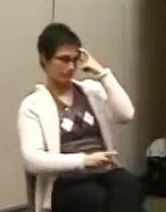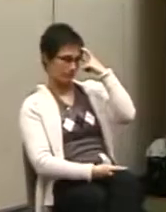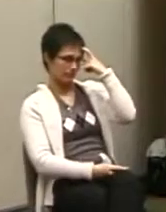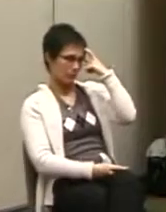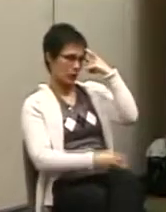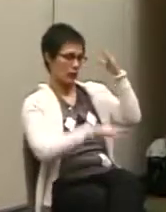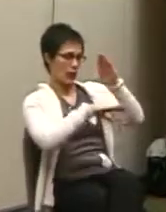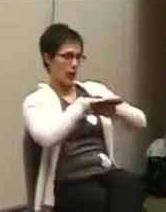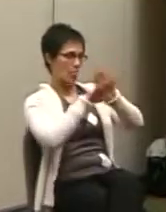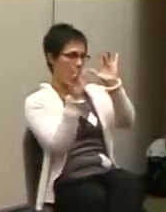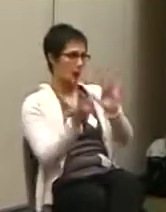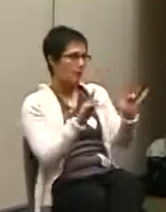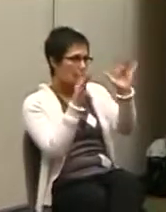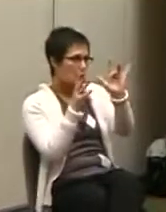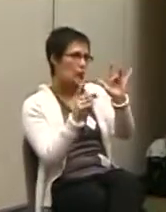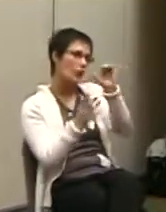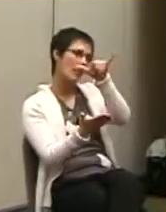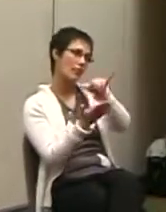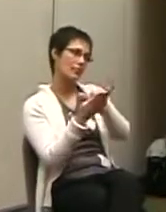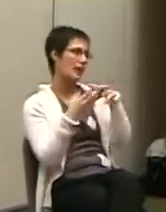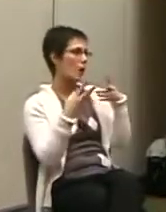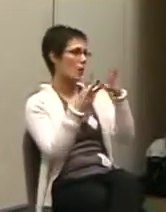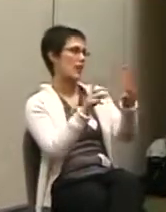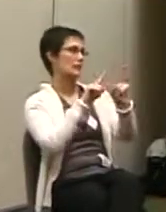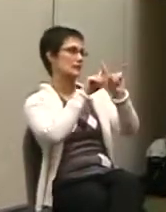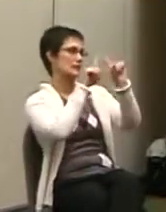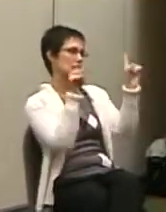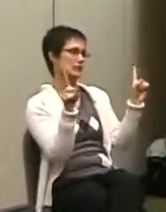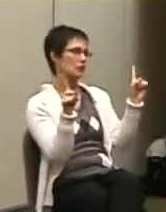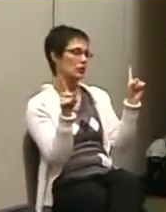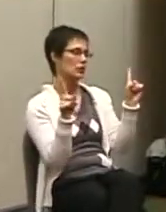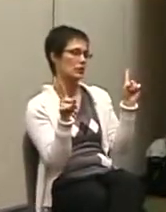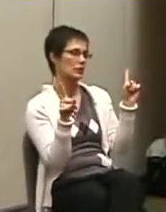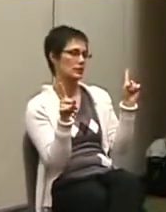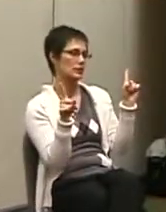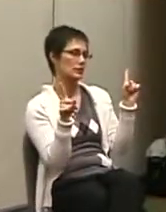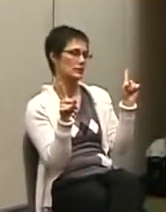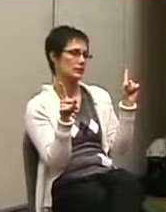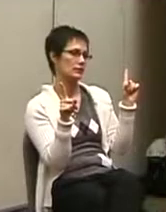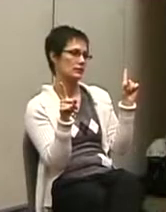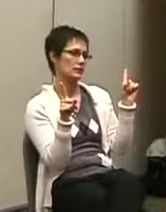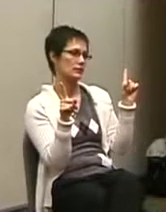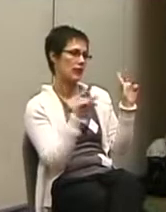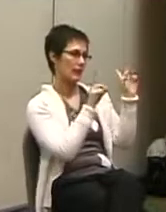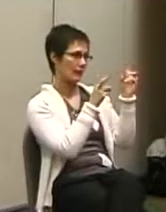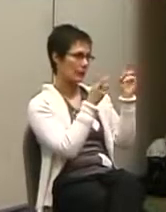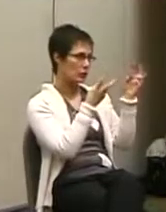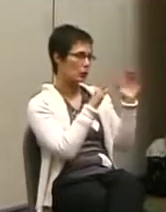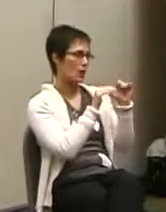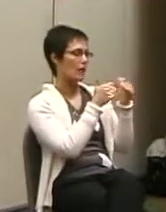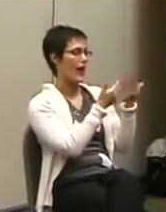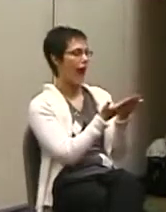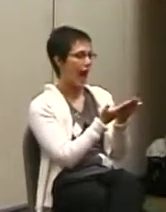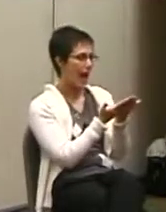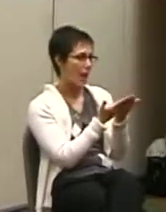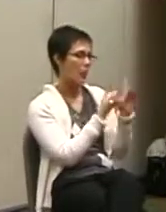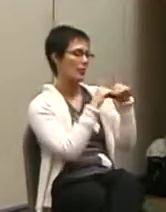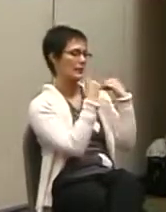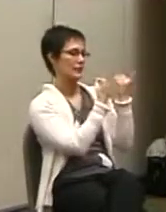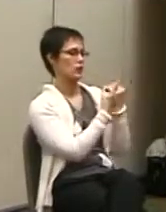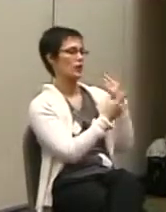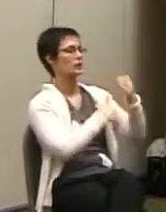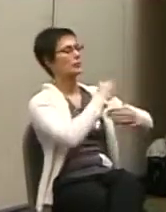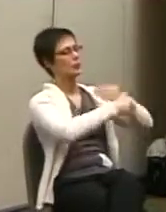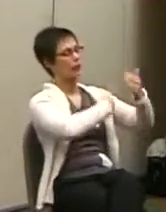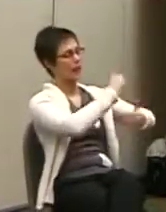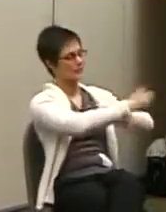do it on the computer, which is different, and the issue of how they go about it. It's